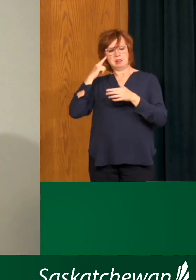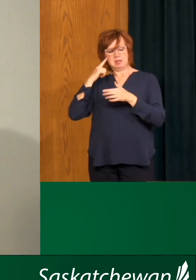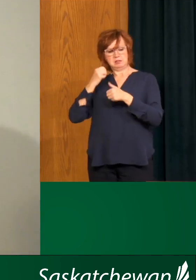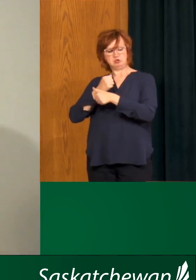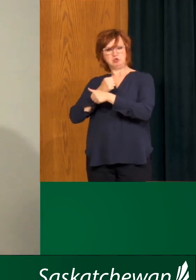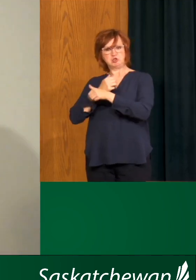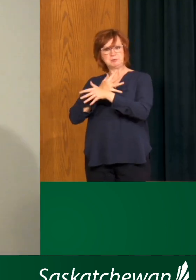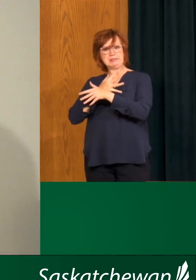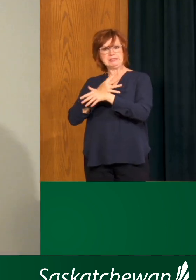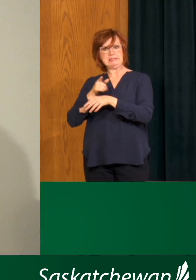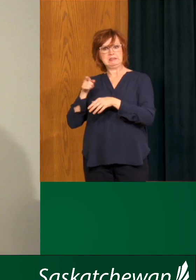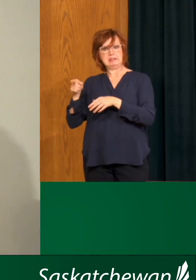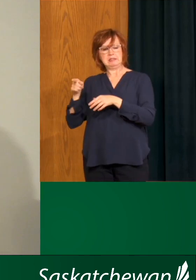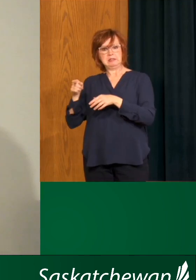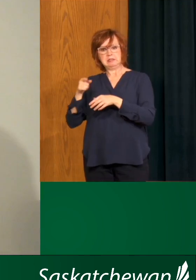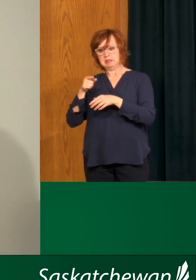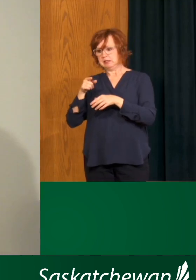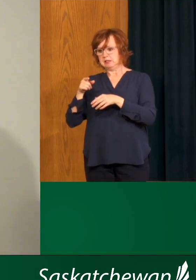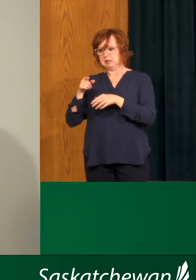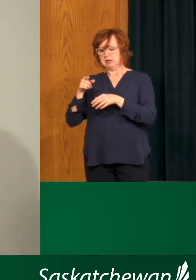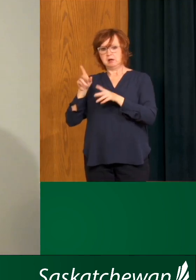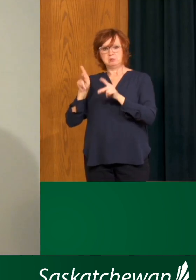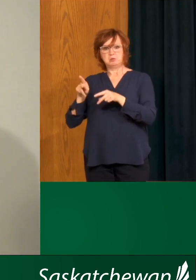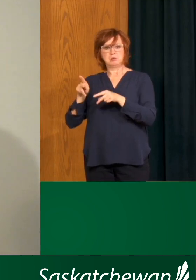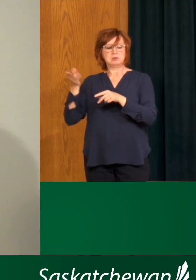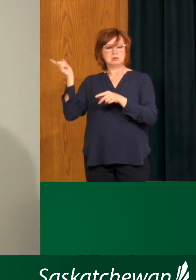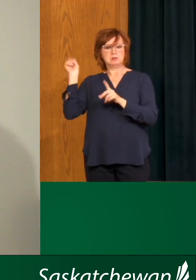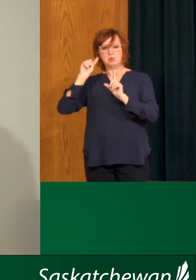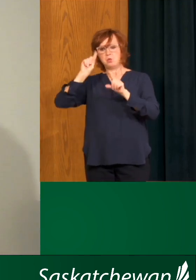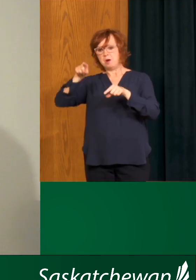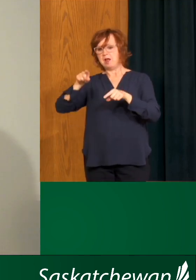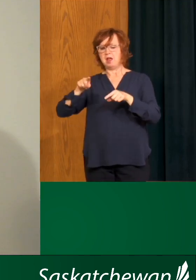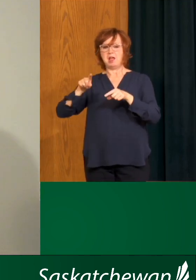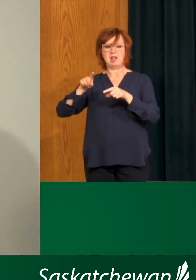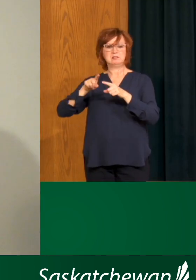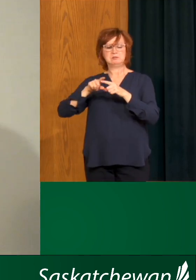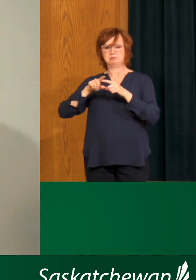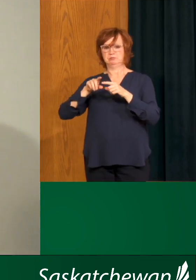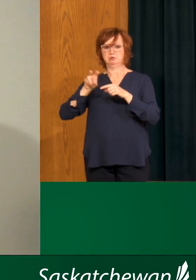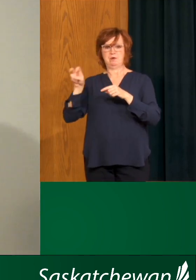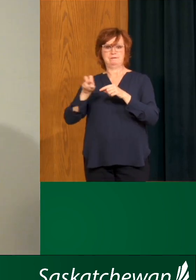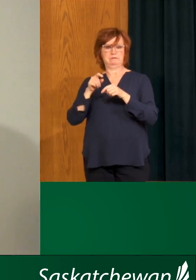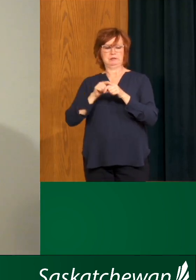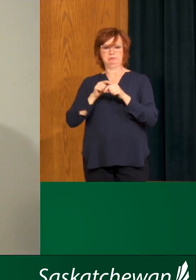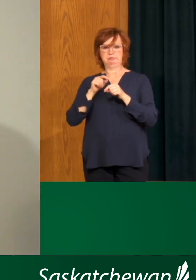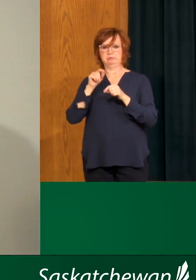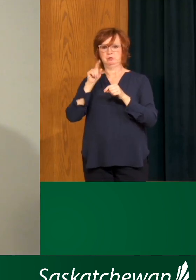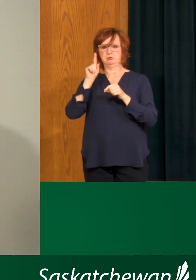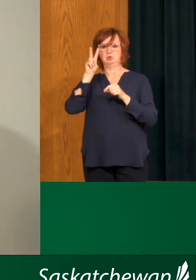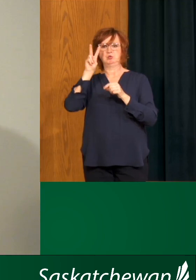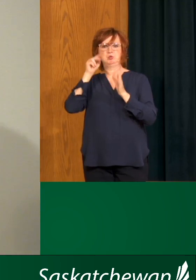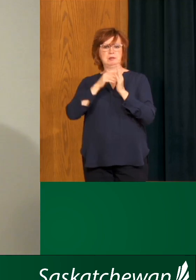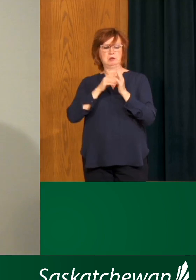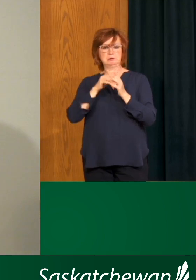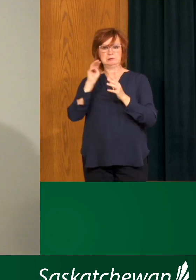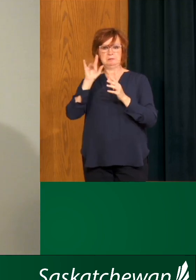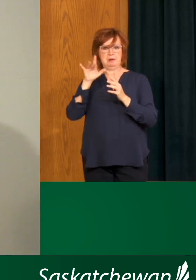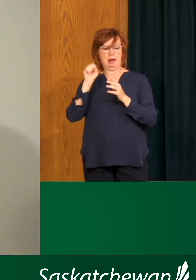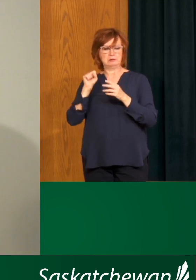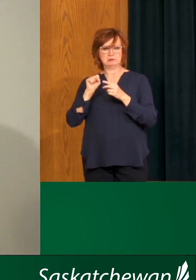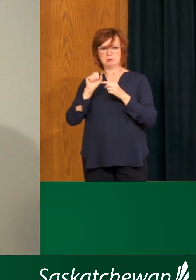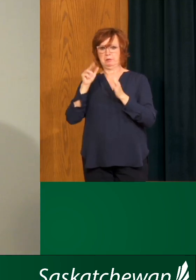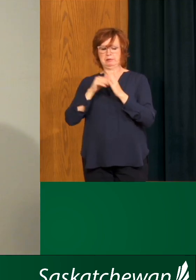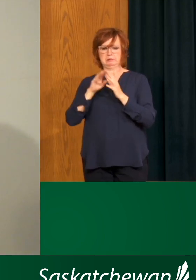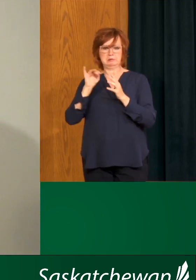business meeting. You've traveled thousands of miles. You just have a bit of a cough. Do you just cancel everything because you have a bit of a